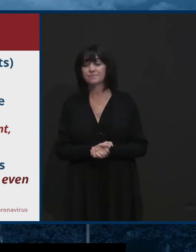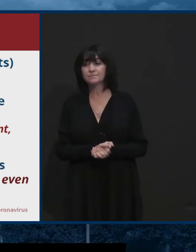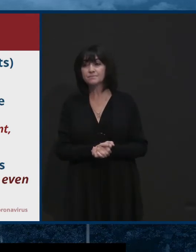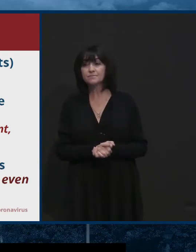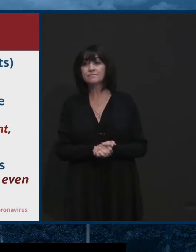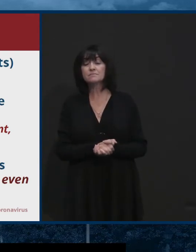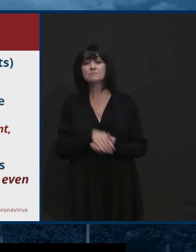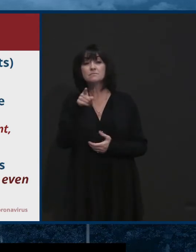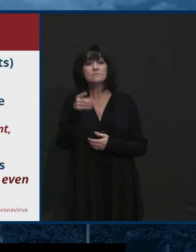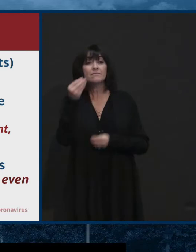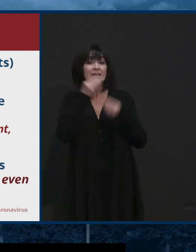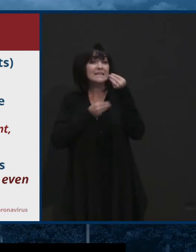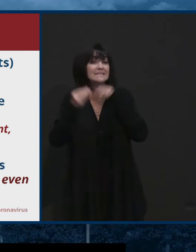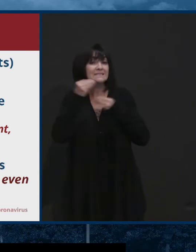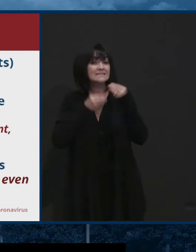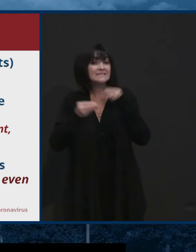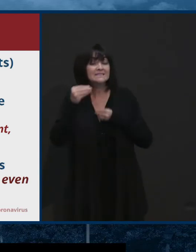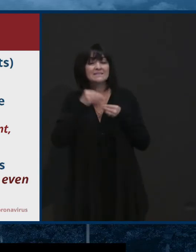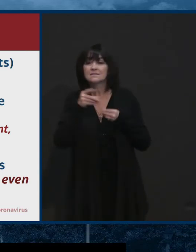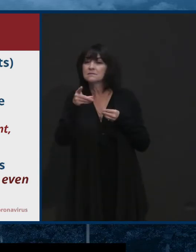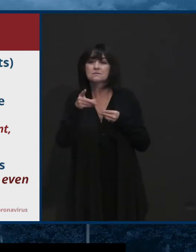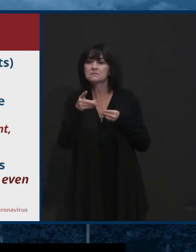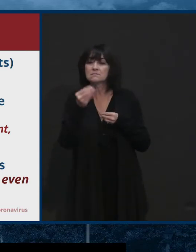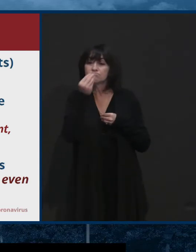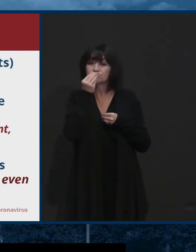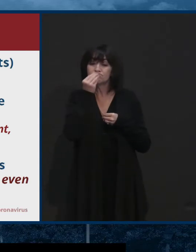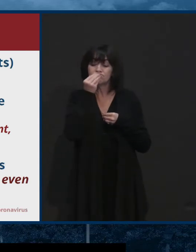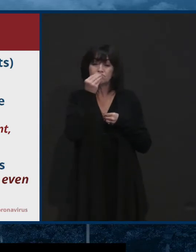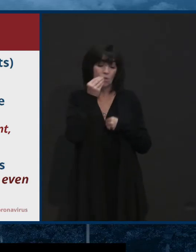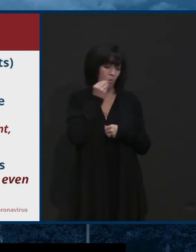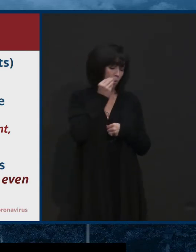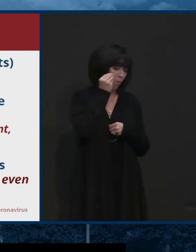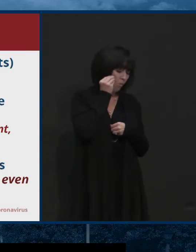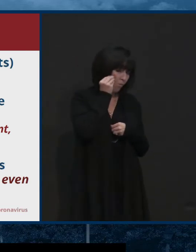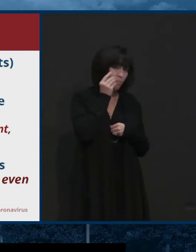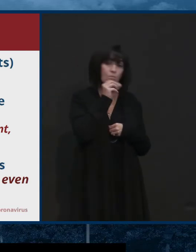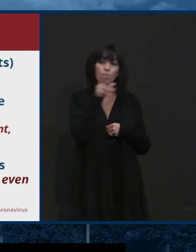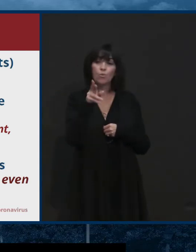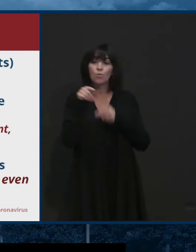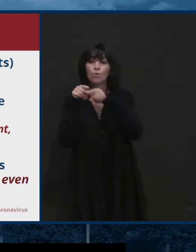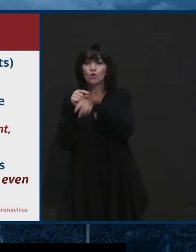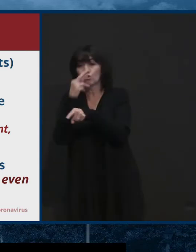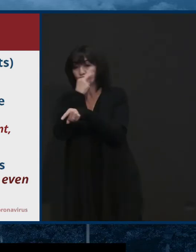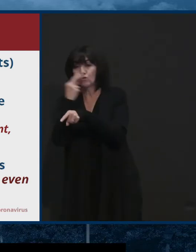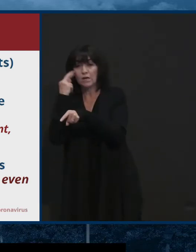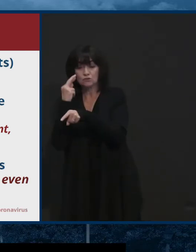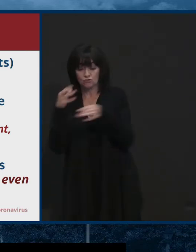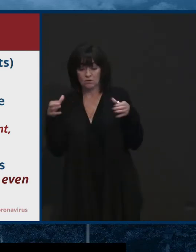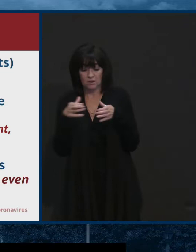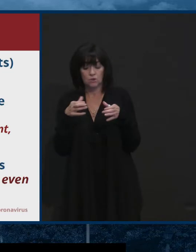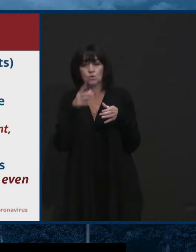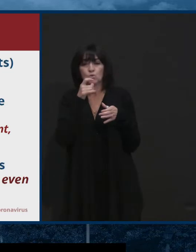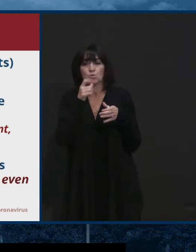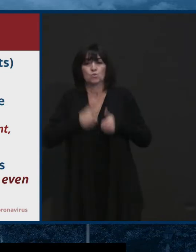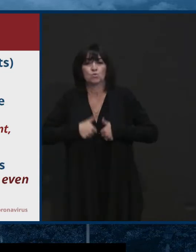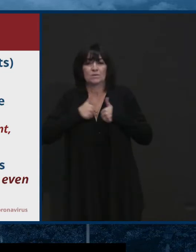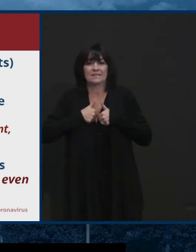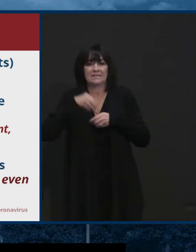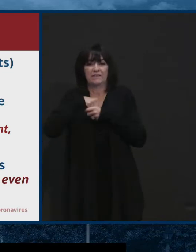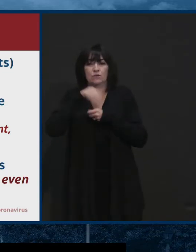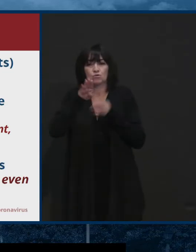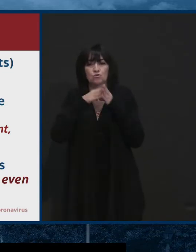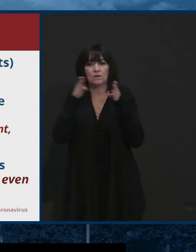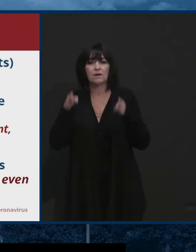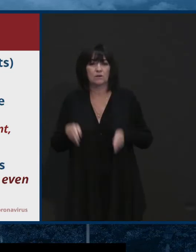Only dine at home or in restaurants with people who live with you. Unless you're dining outside